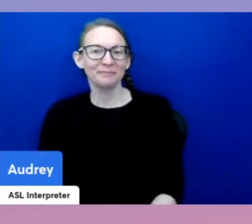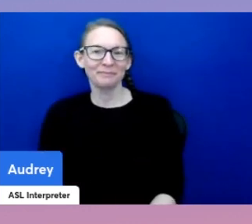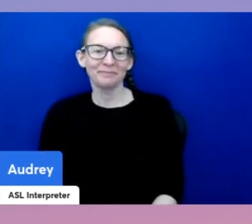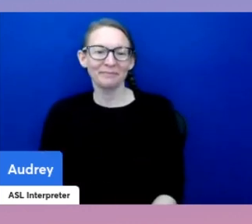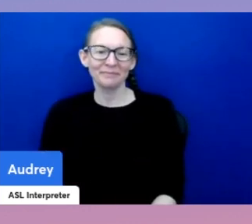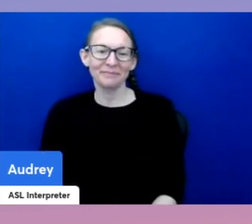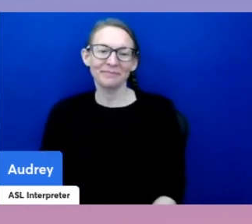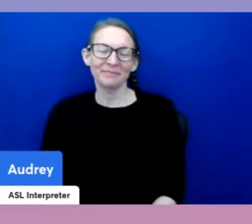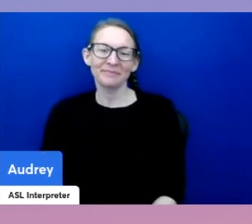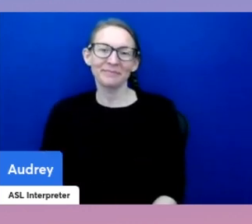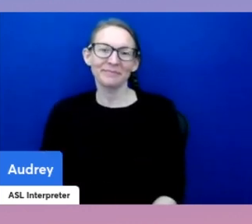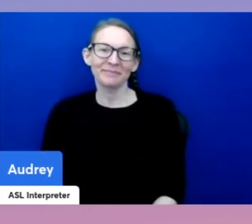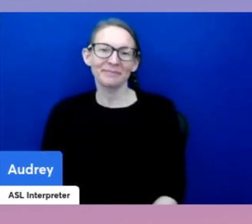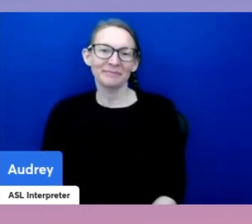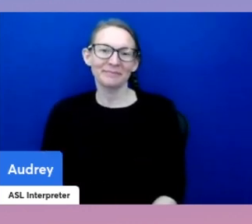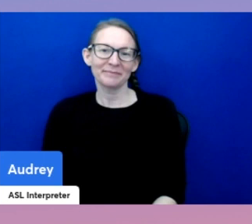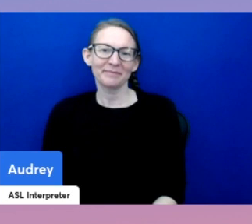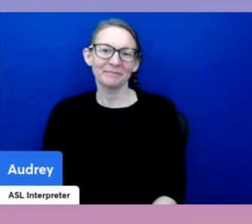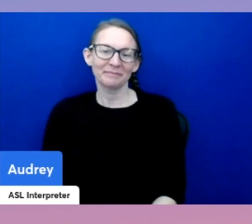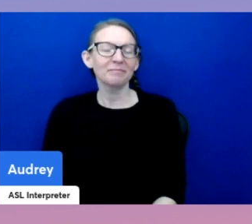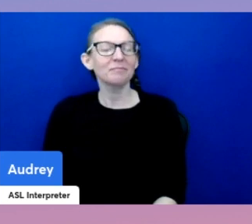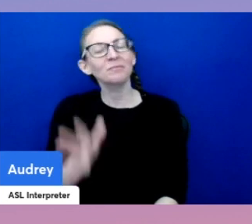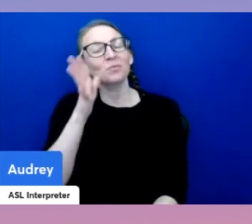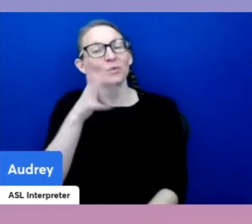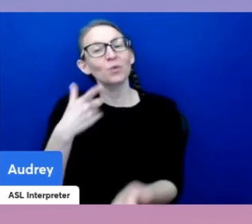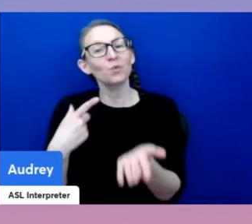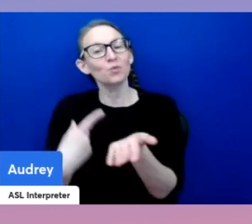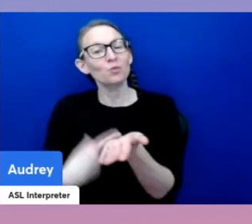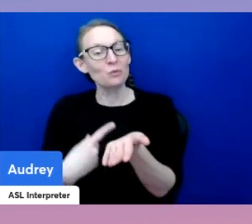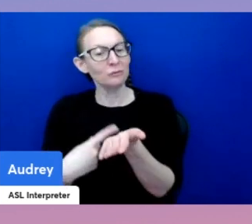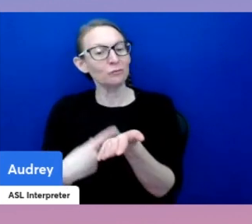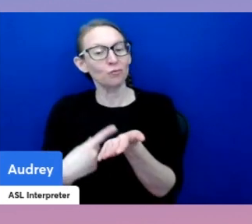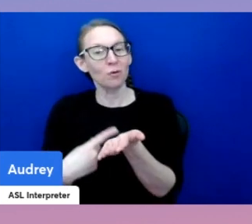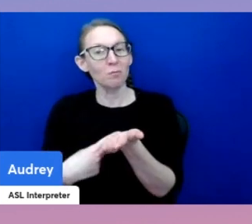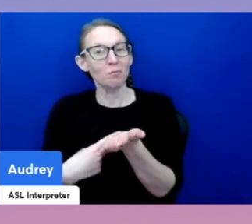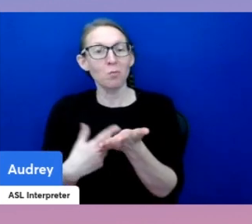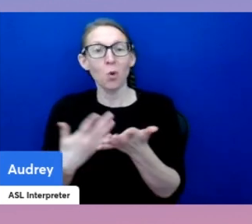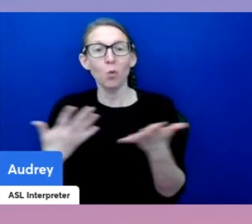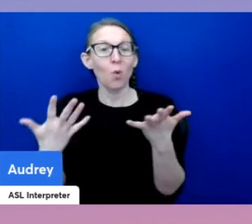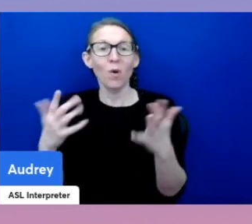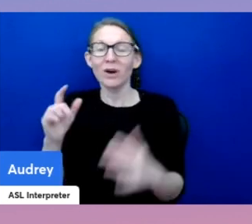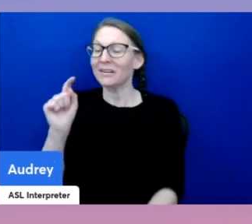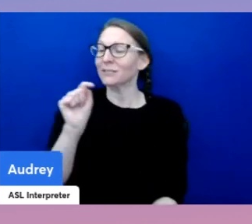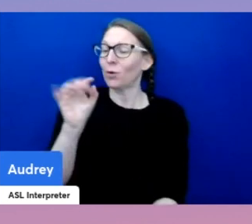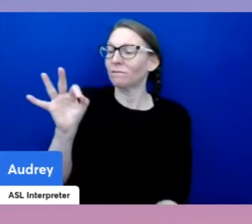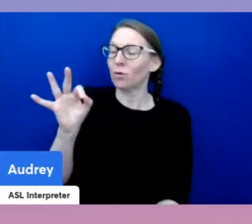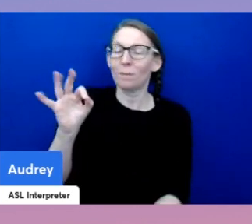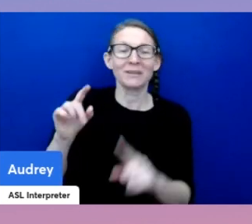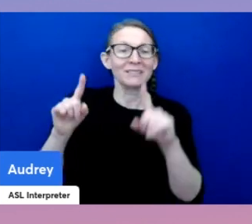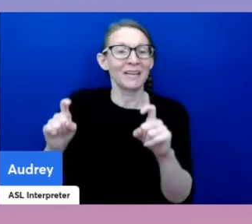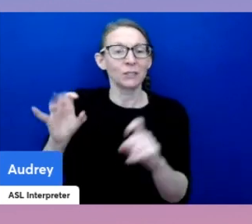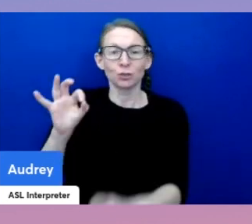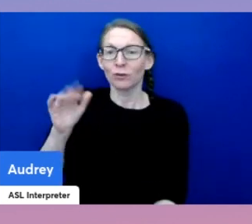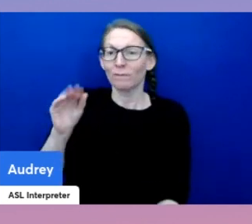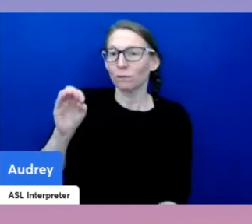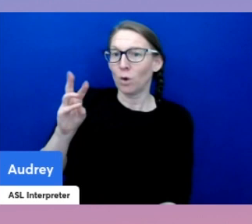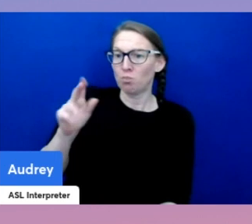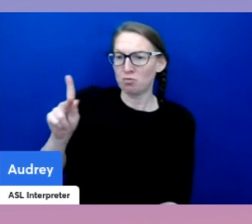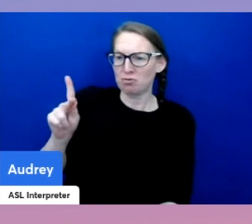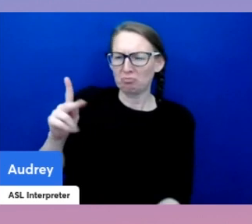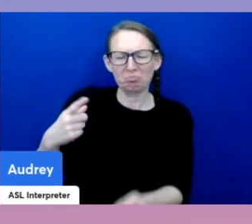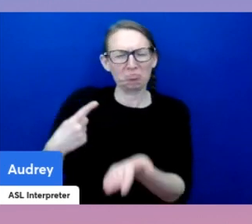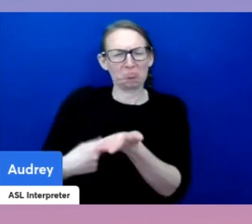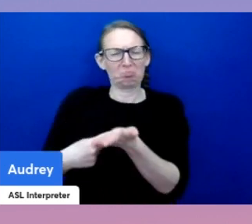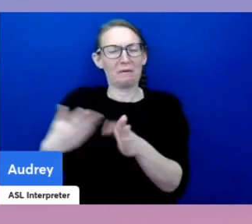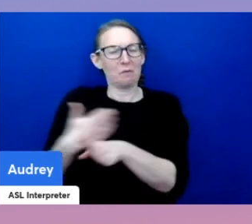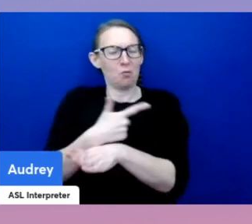Okay, I will talk about what is the Terraform Test Framework before we go further.